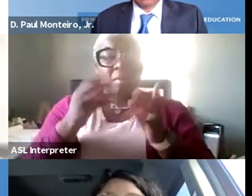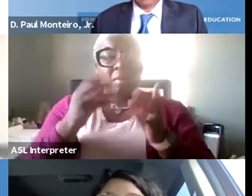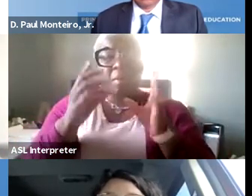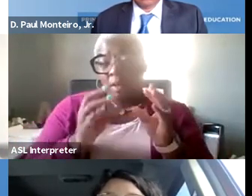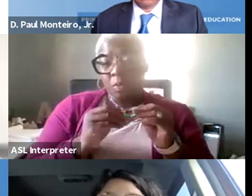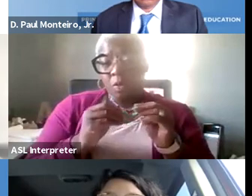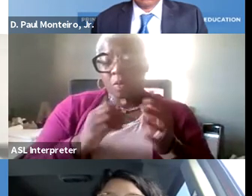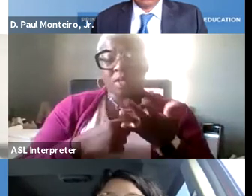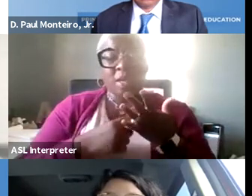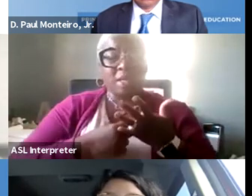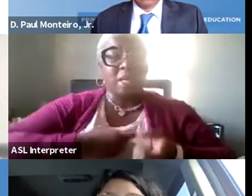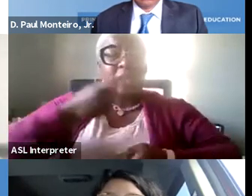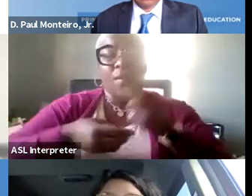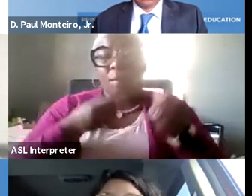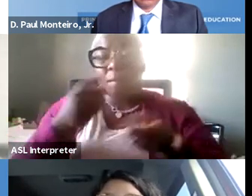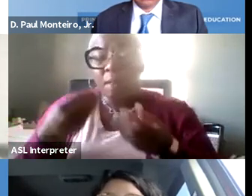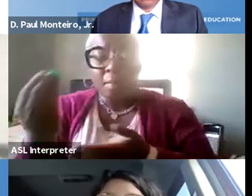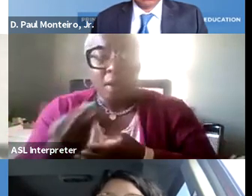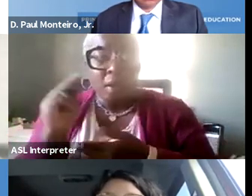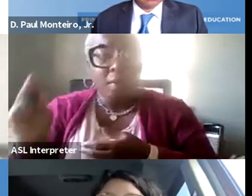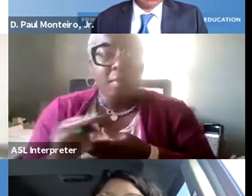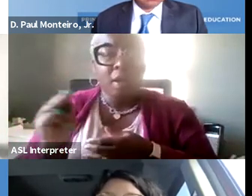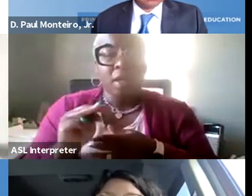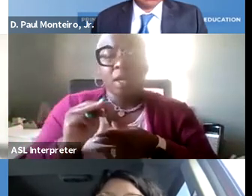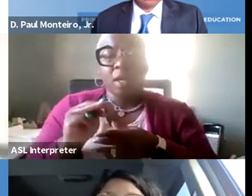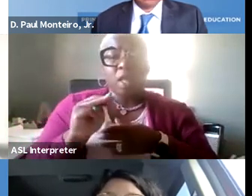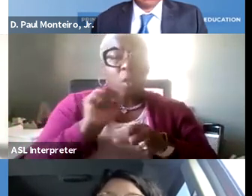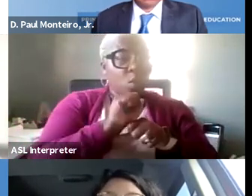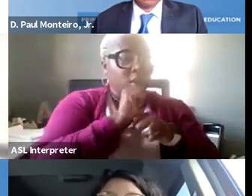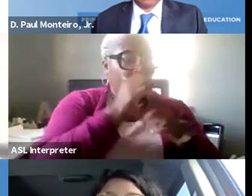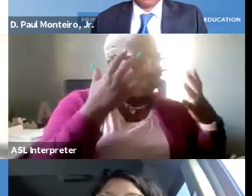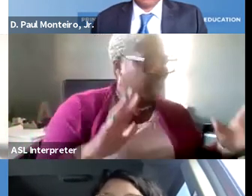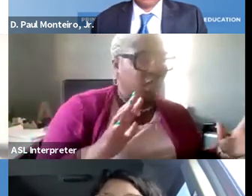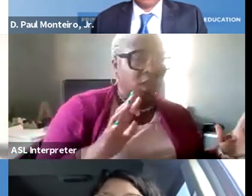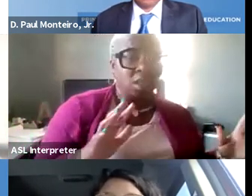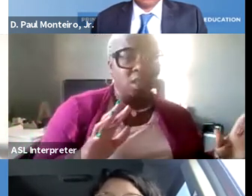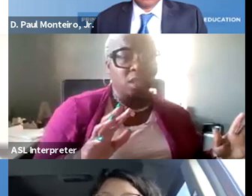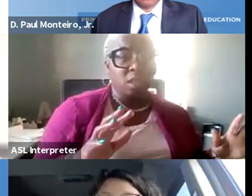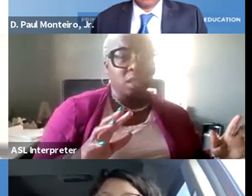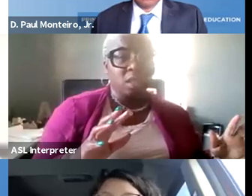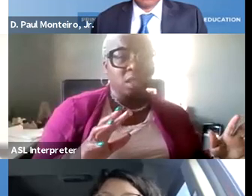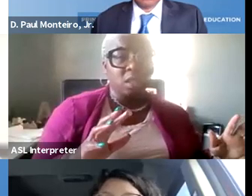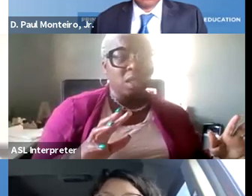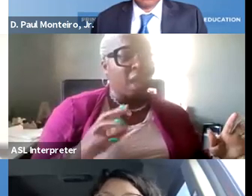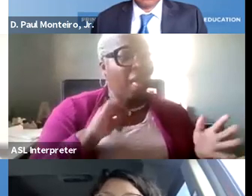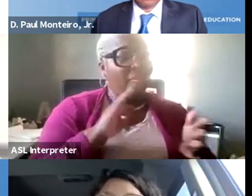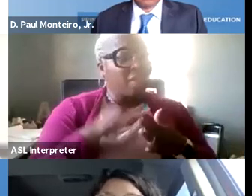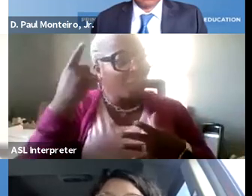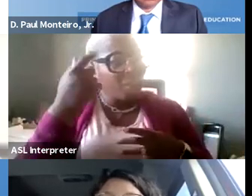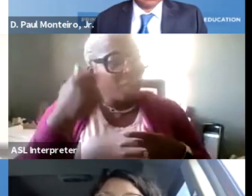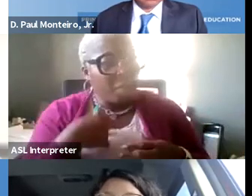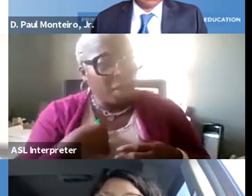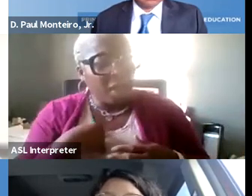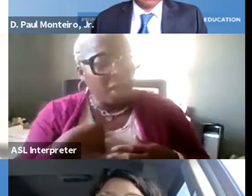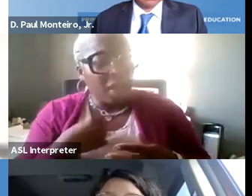dollars, going over budget, and the work has not been increased. I mean, the work has not been completed. That's crazy to me when you're